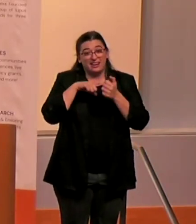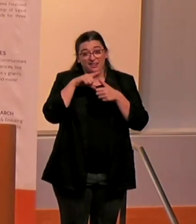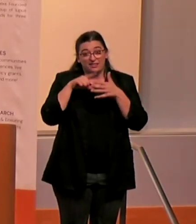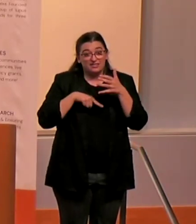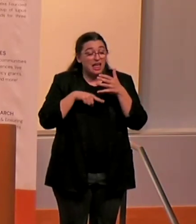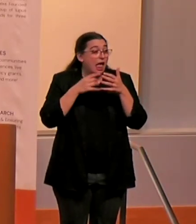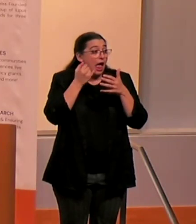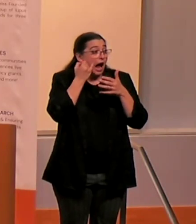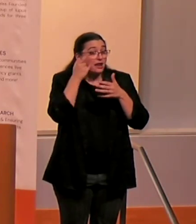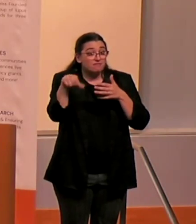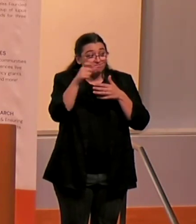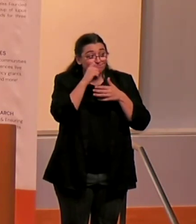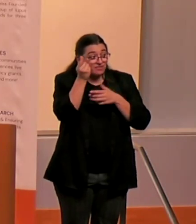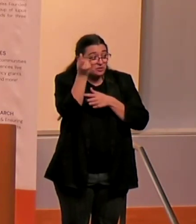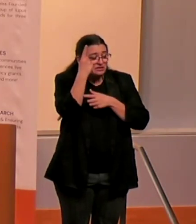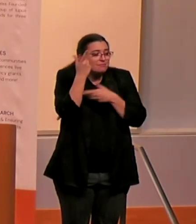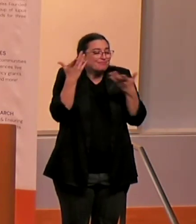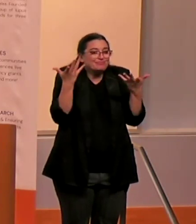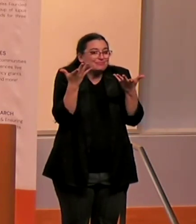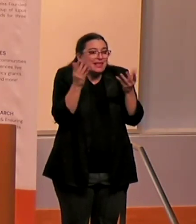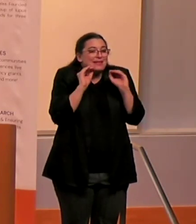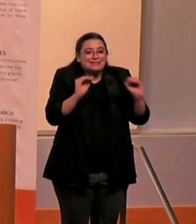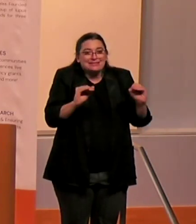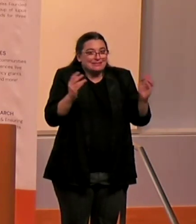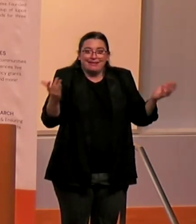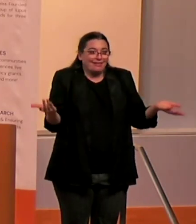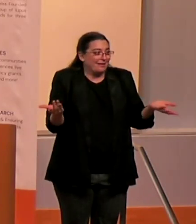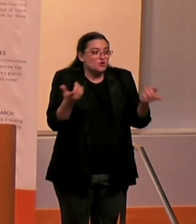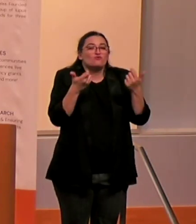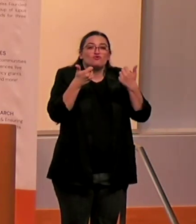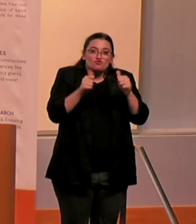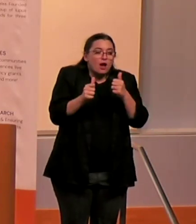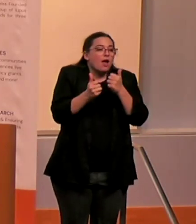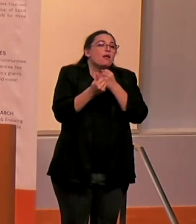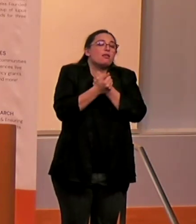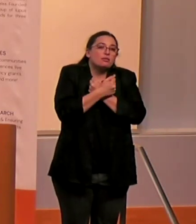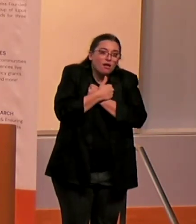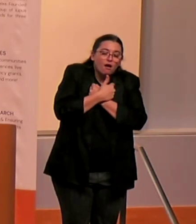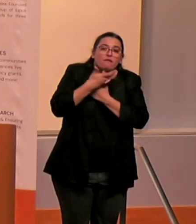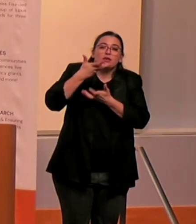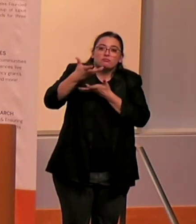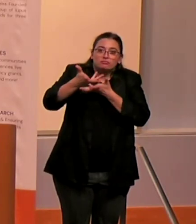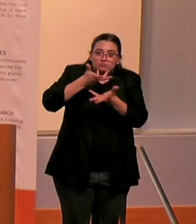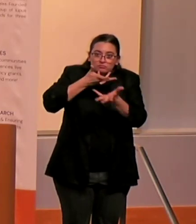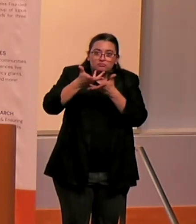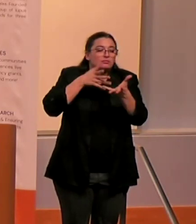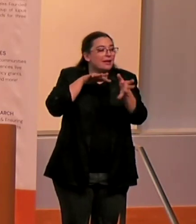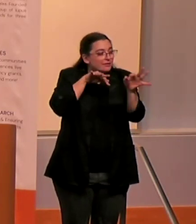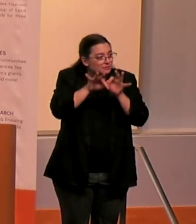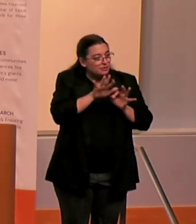really nothing you can do, right? You've tried with love to explain your